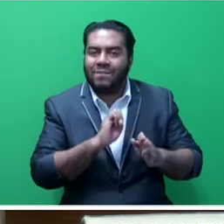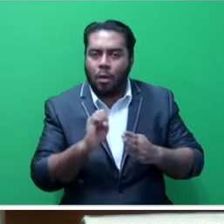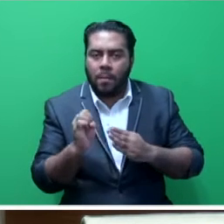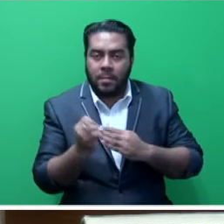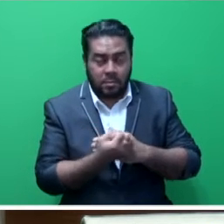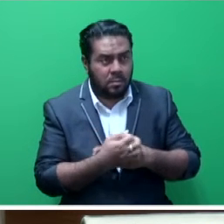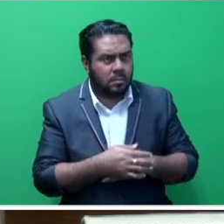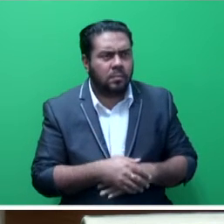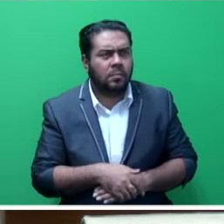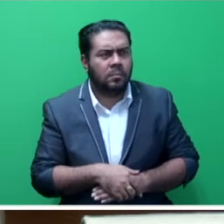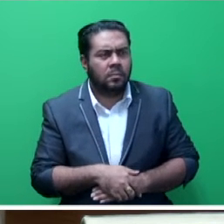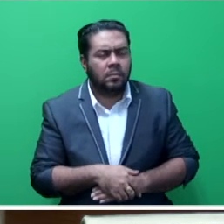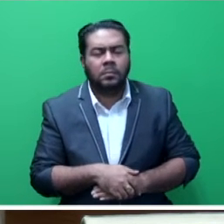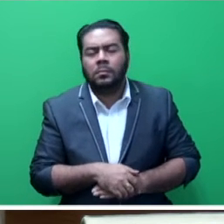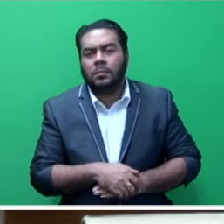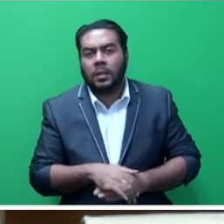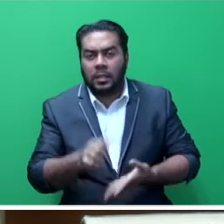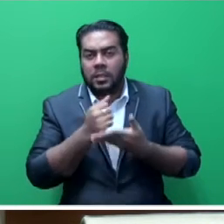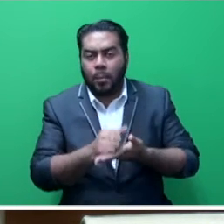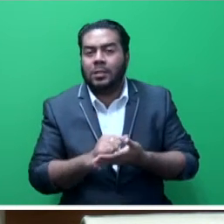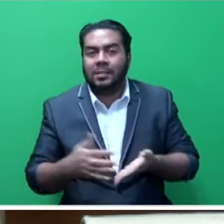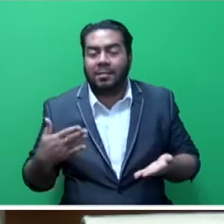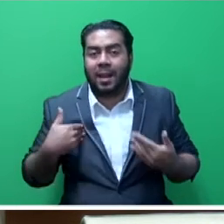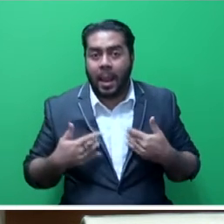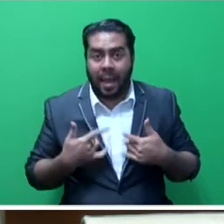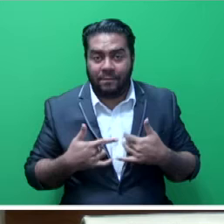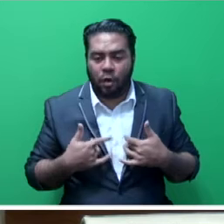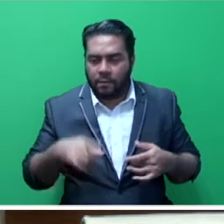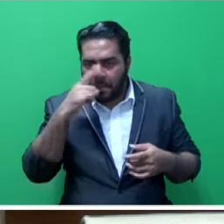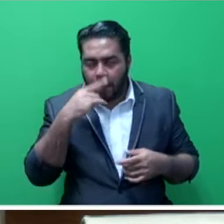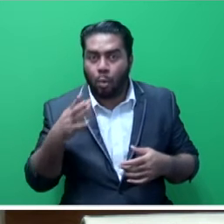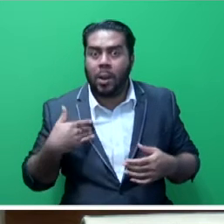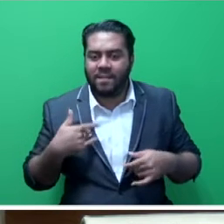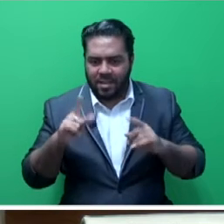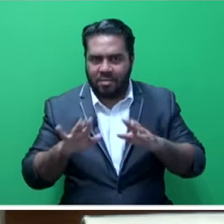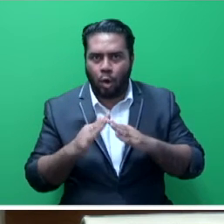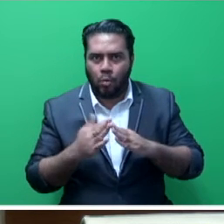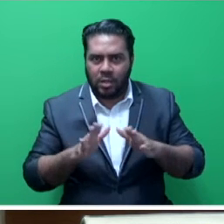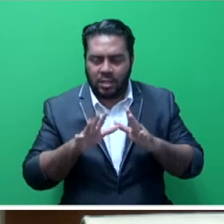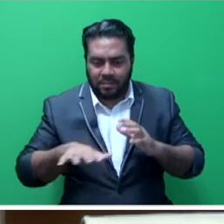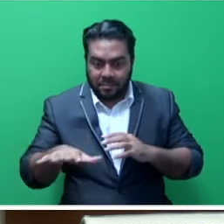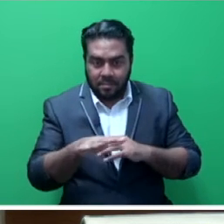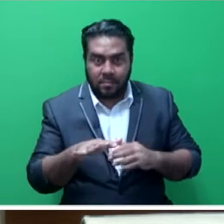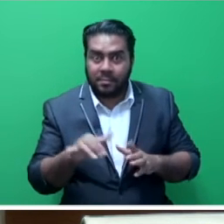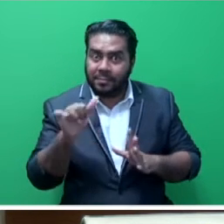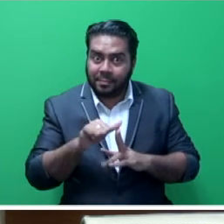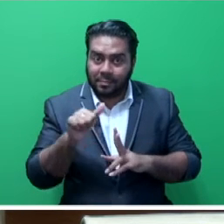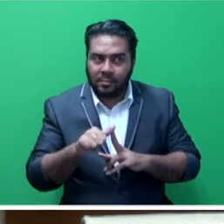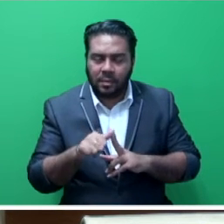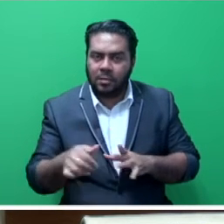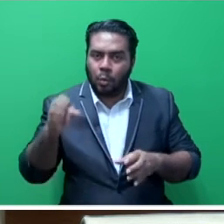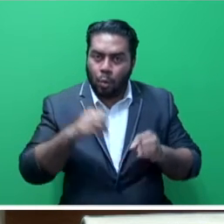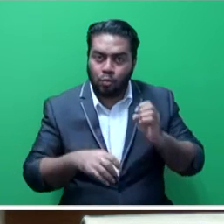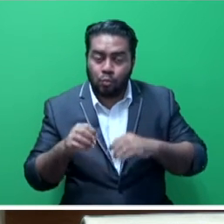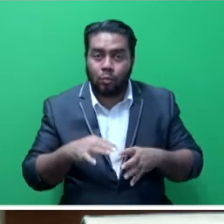important role in supporting the livelihood of the coastal communities. It also contributes